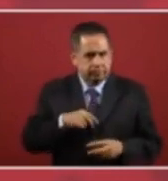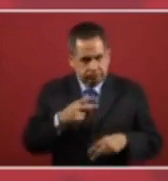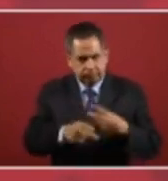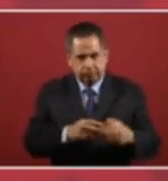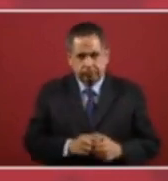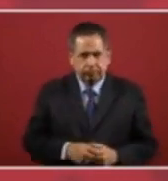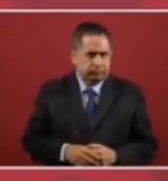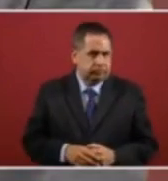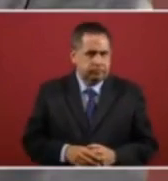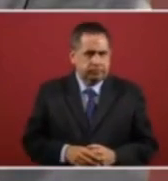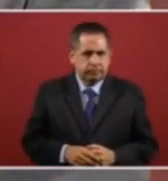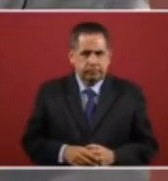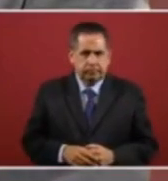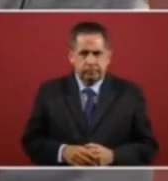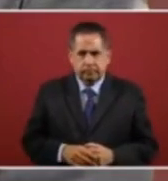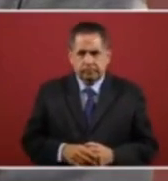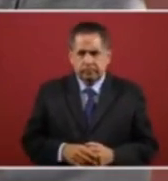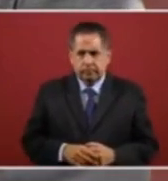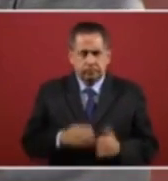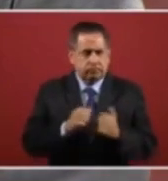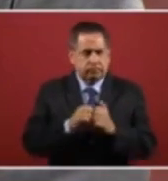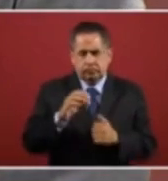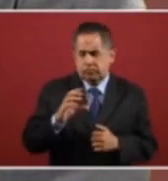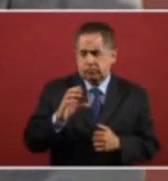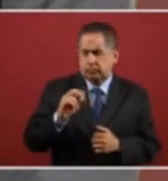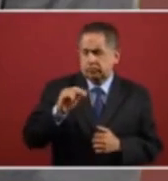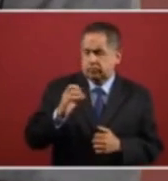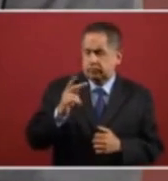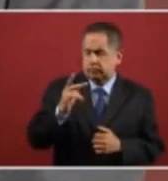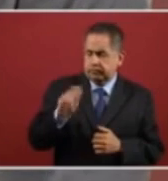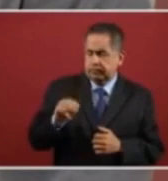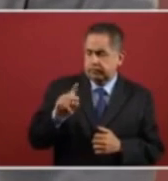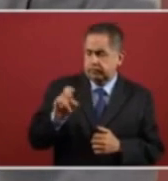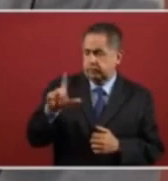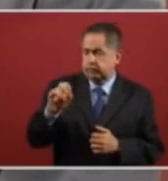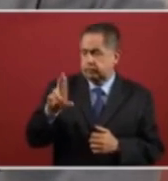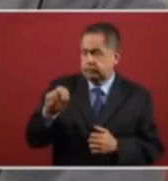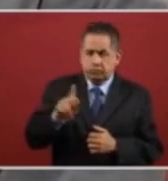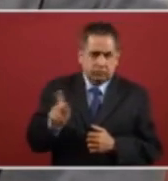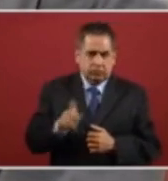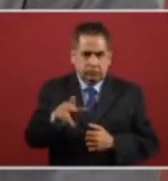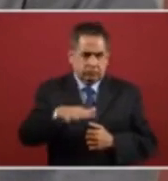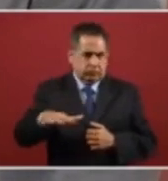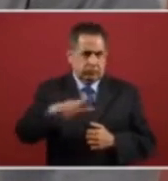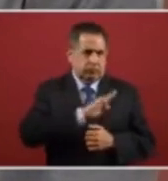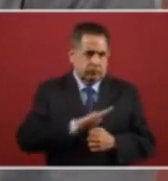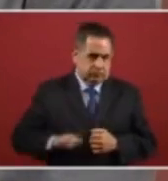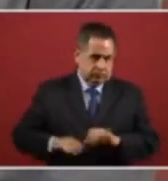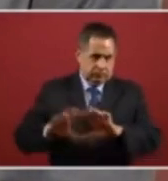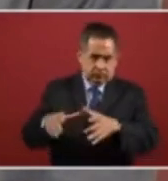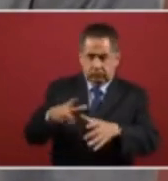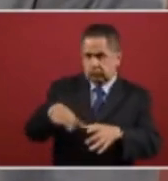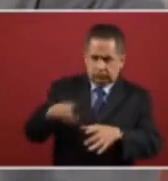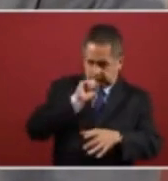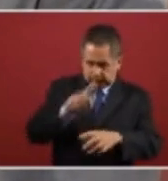and I was near there in Concepcion del Oro, which